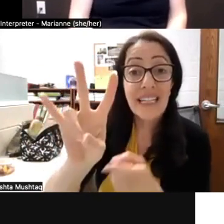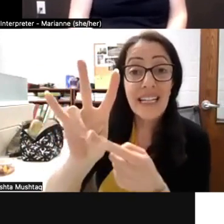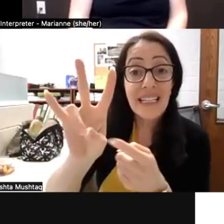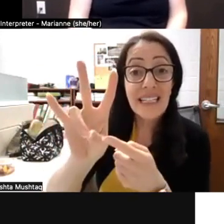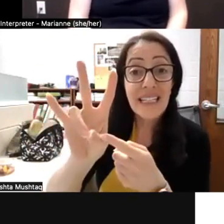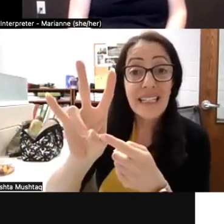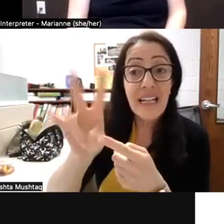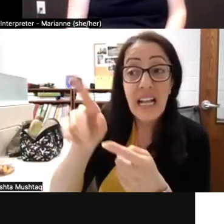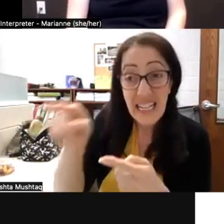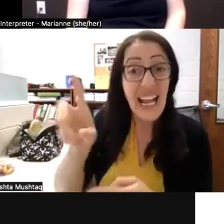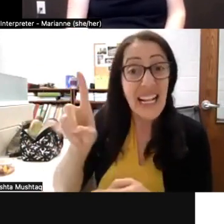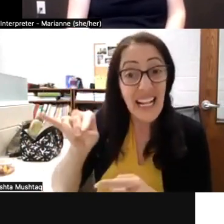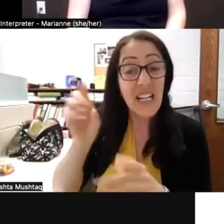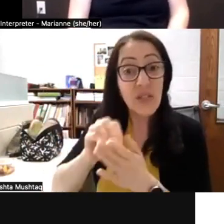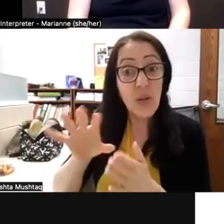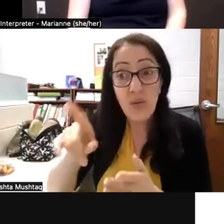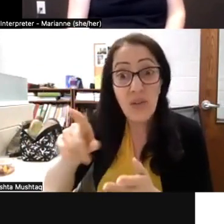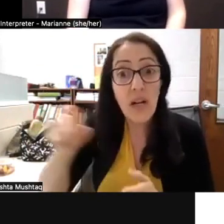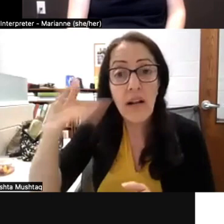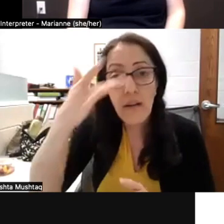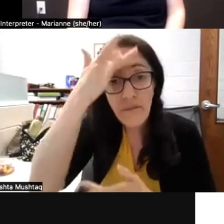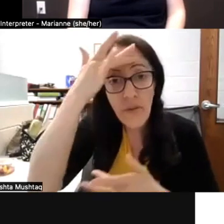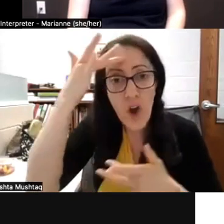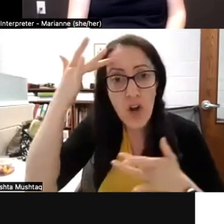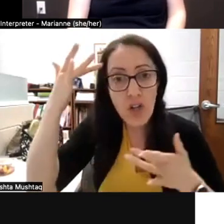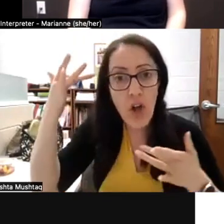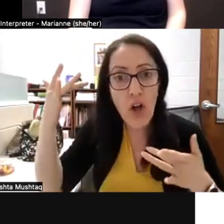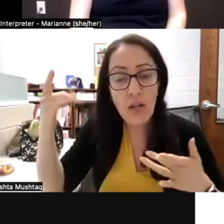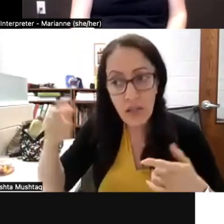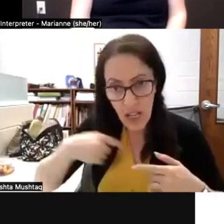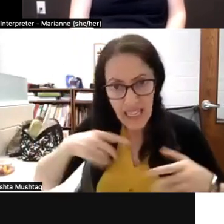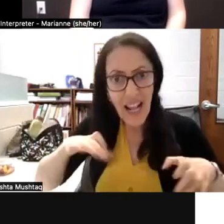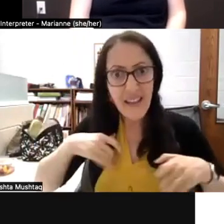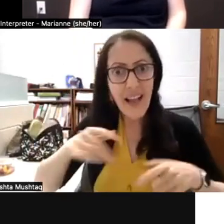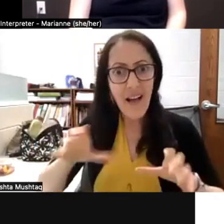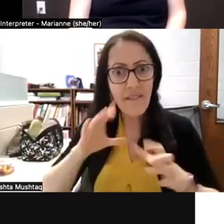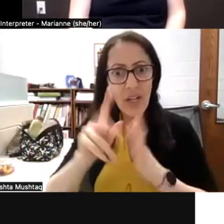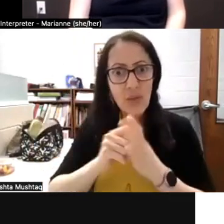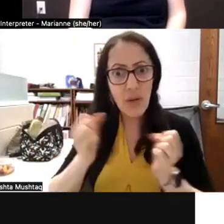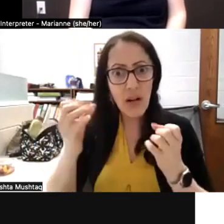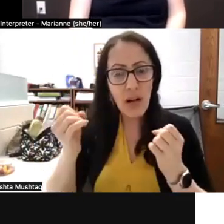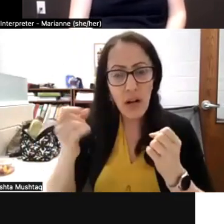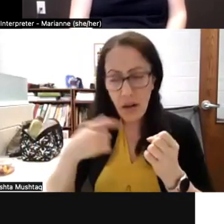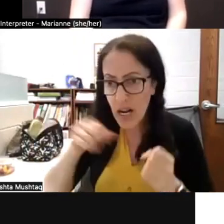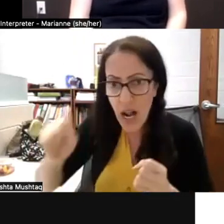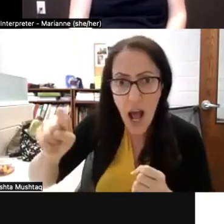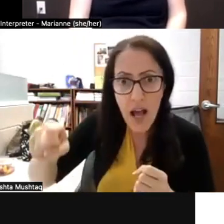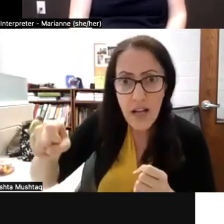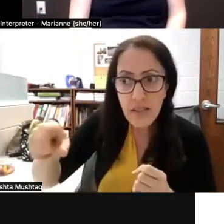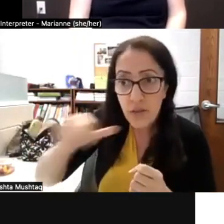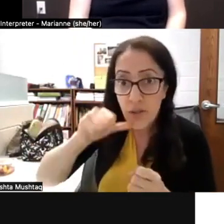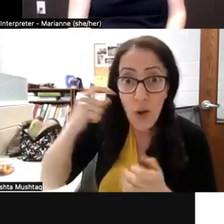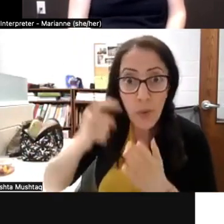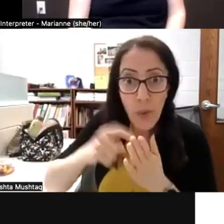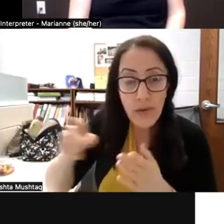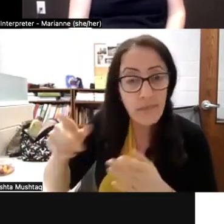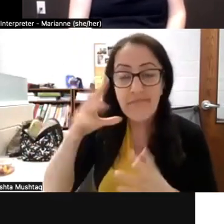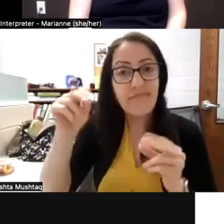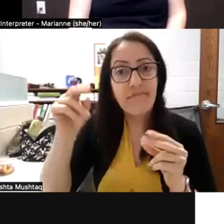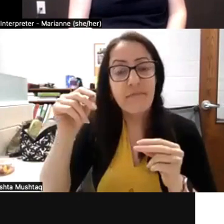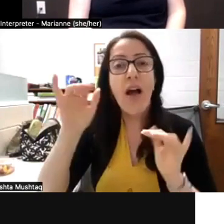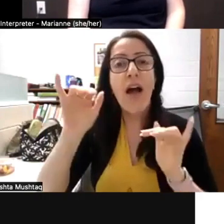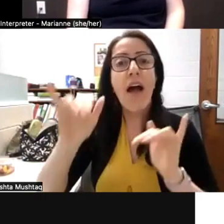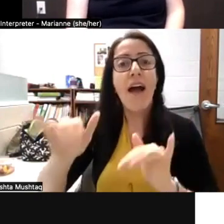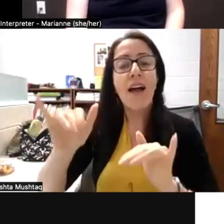have made their own videos. One student made their own video from 2017 and then completely forgot they had posted it. So I was